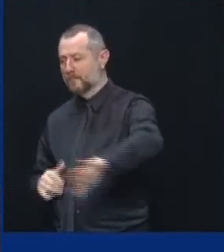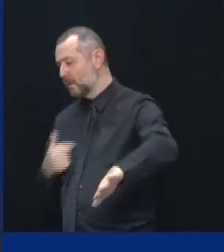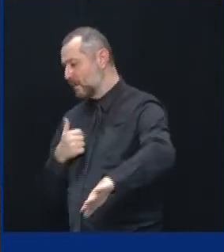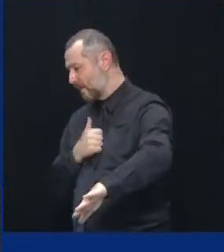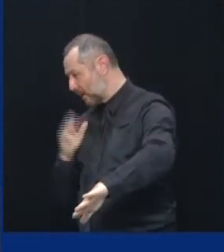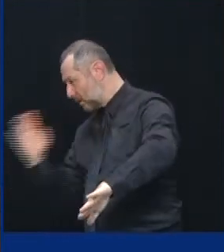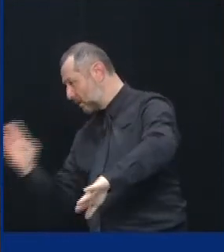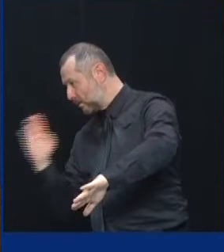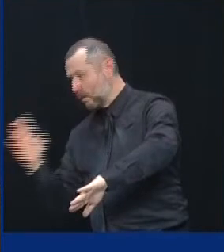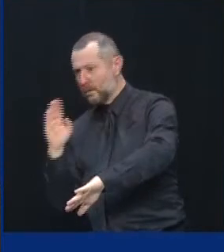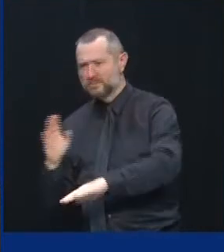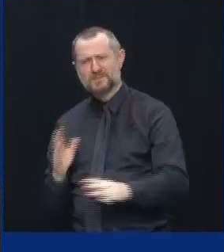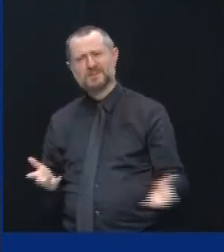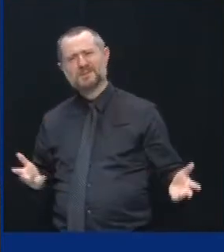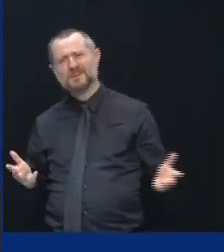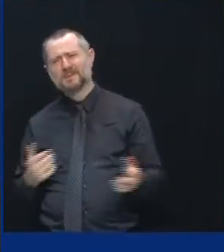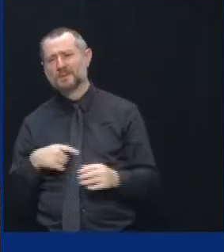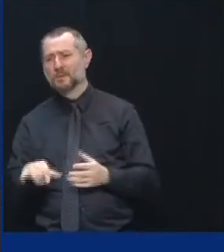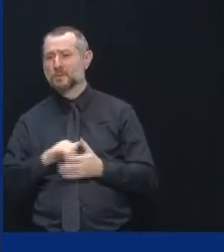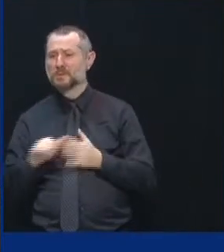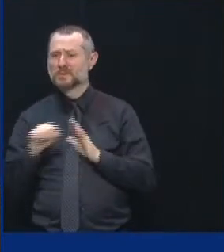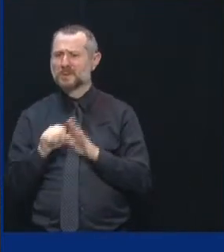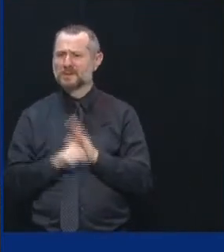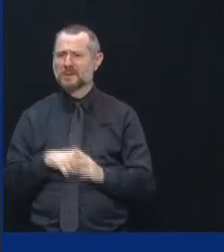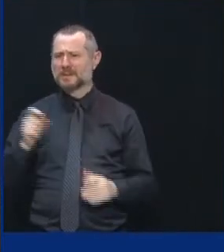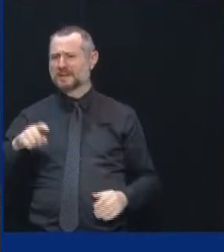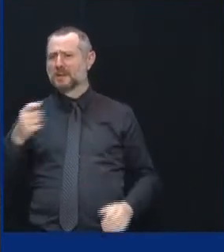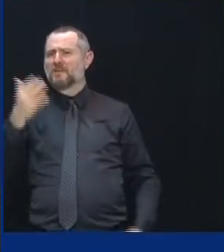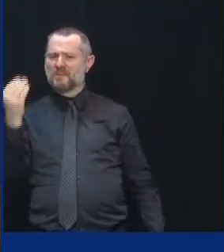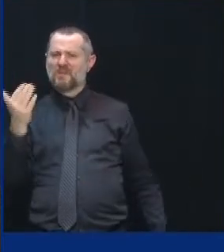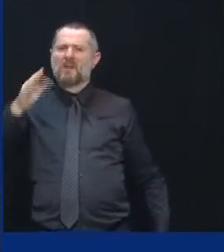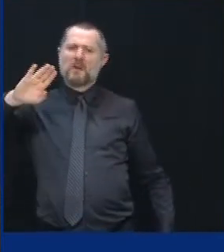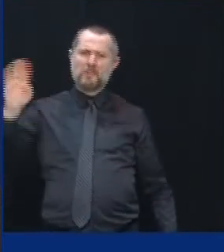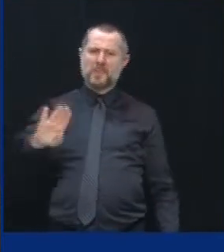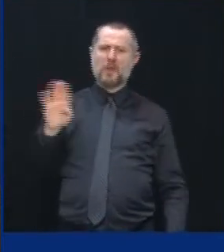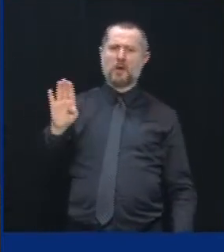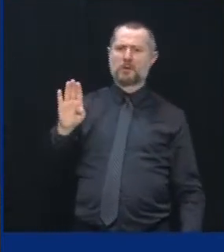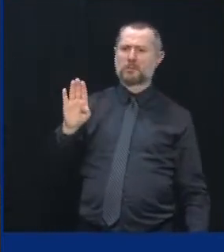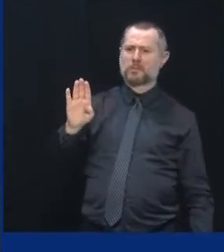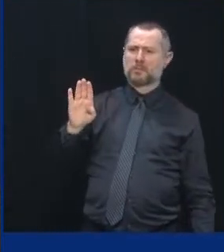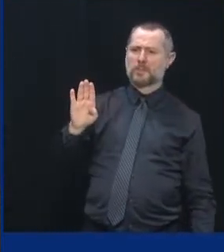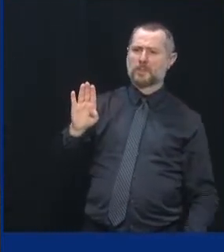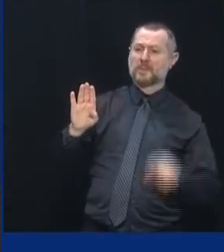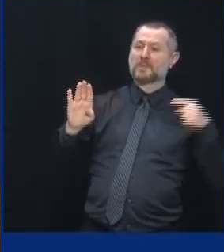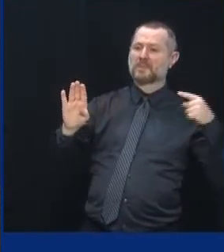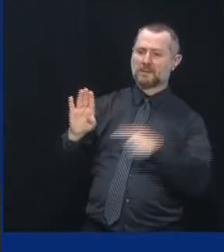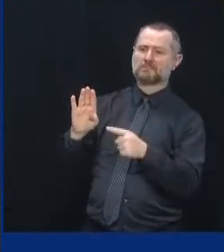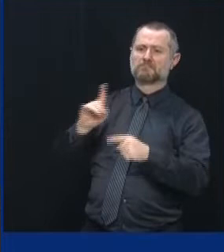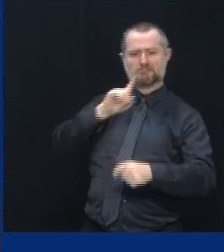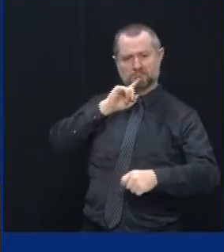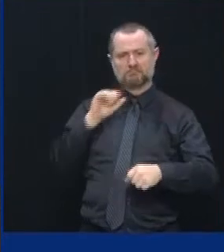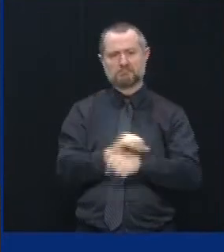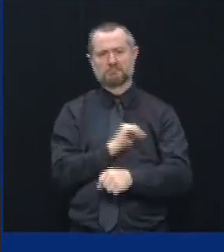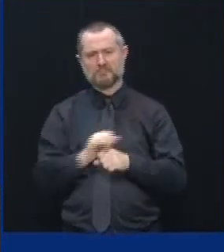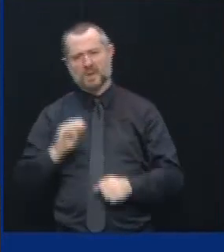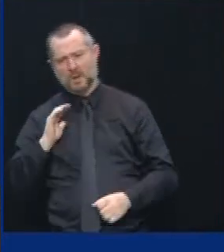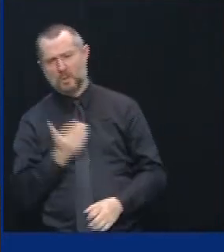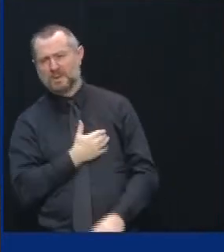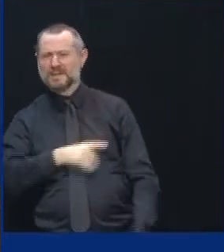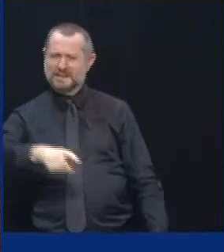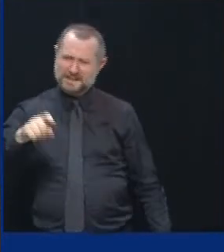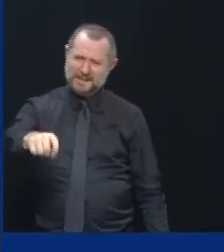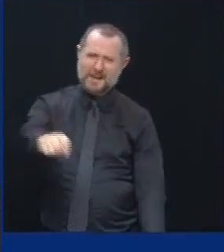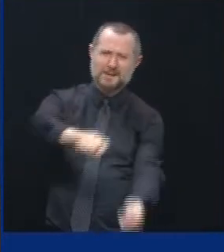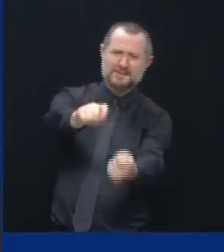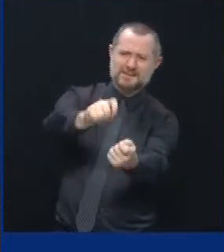the state needs $15 billion, and that's the actual need. And that's what we should